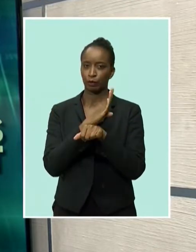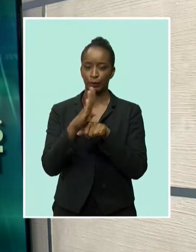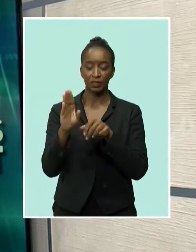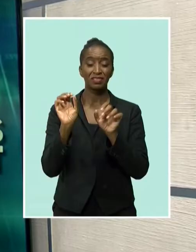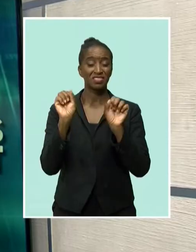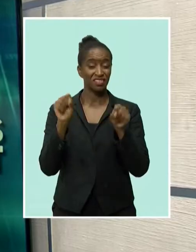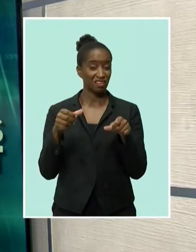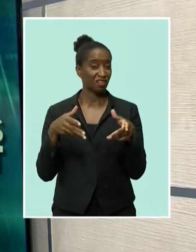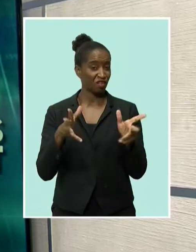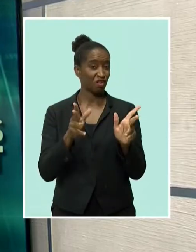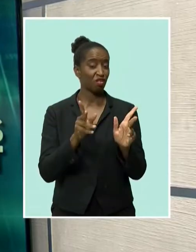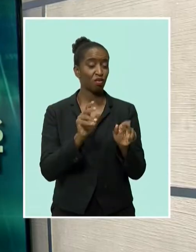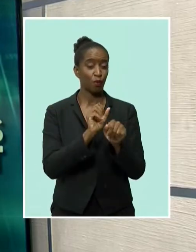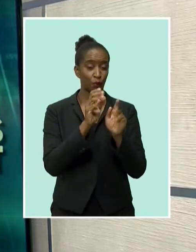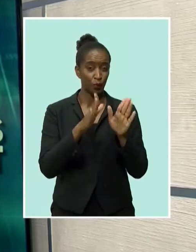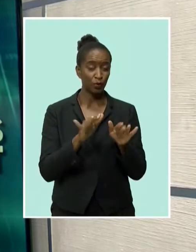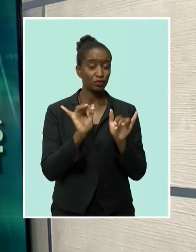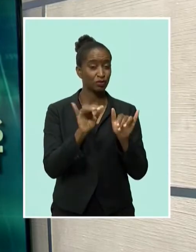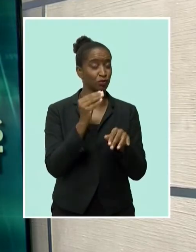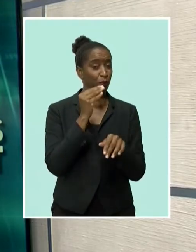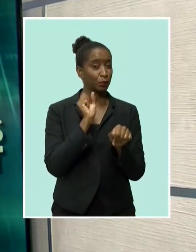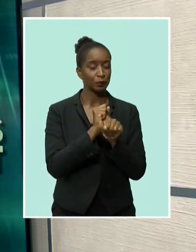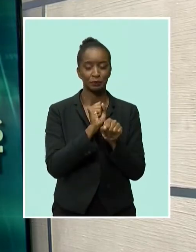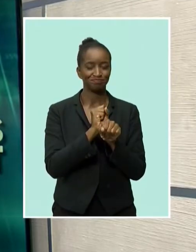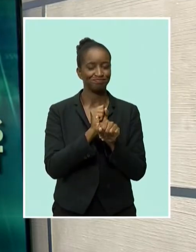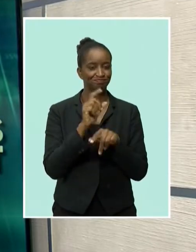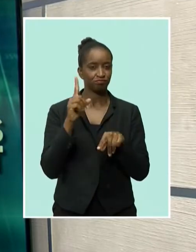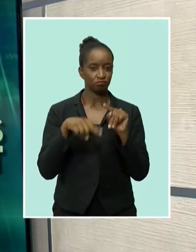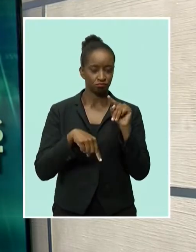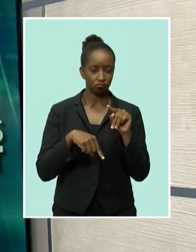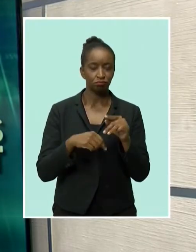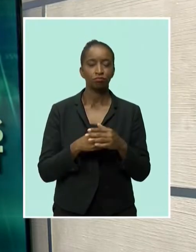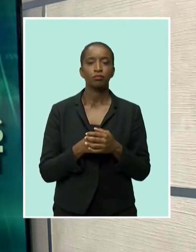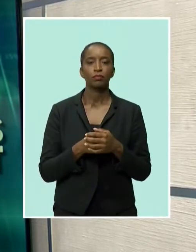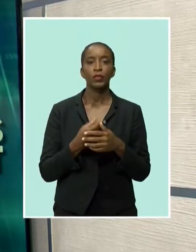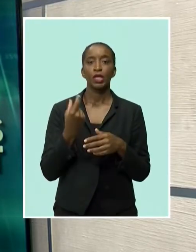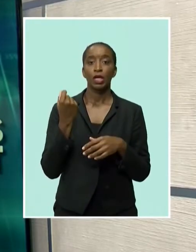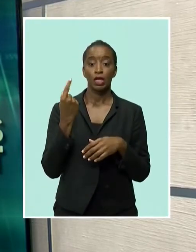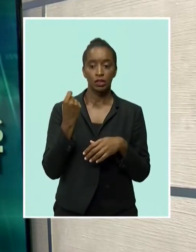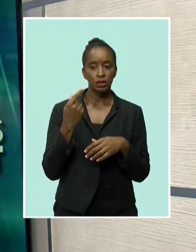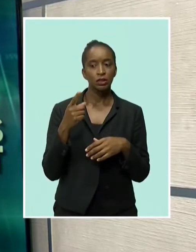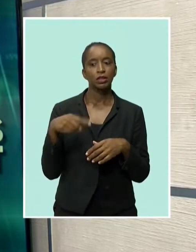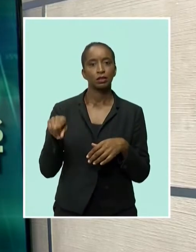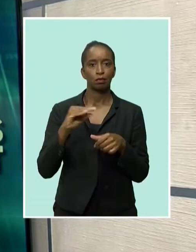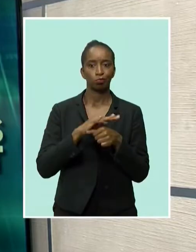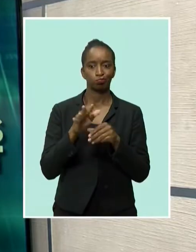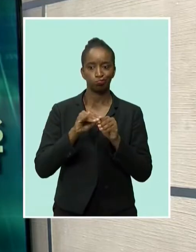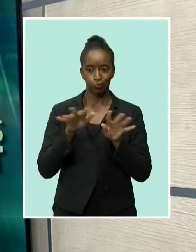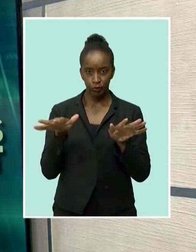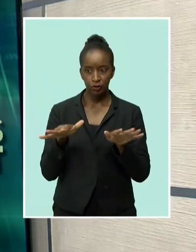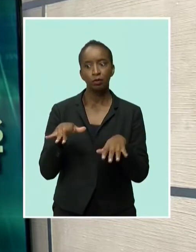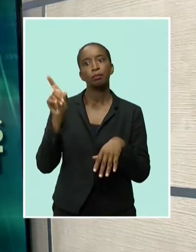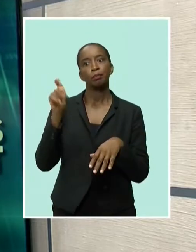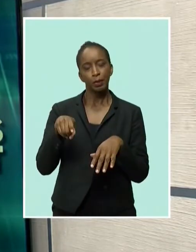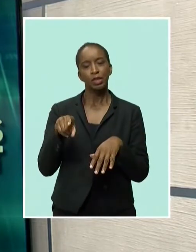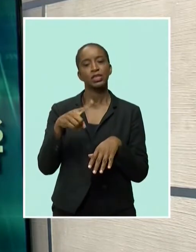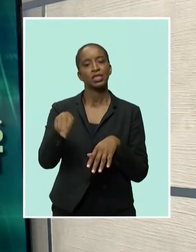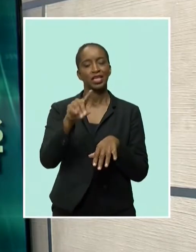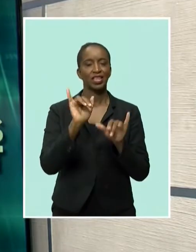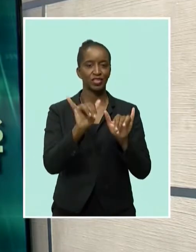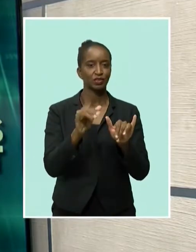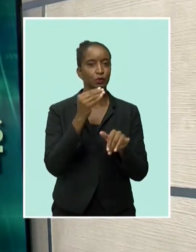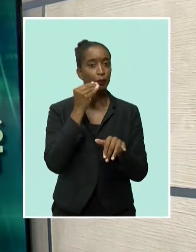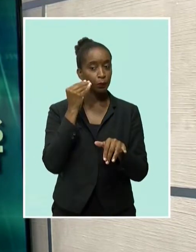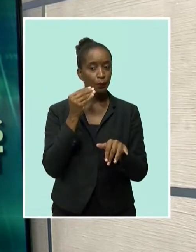Sheena Mears-Granville stressed that given the circumstances, though rushed, it had to be done. She says while some employees were eager to